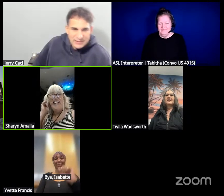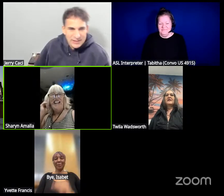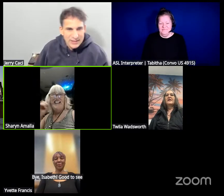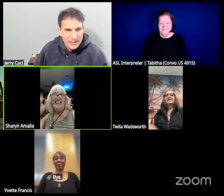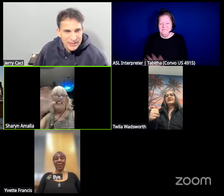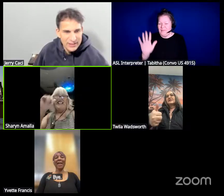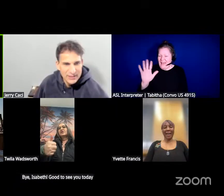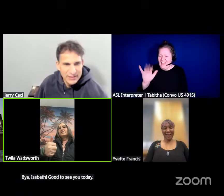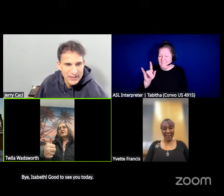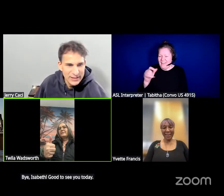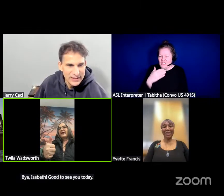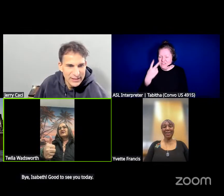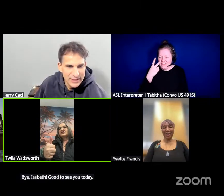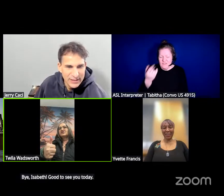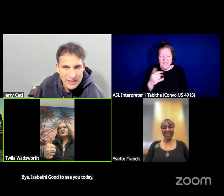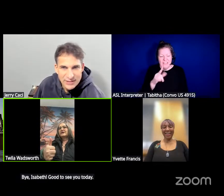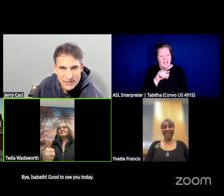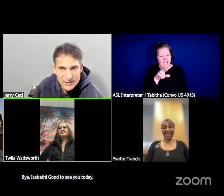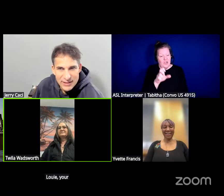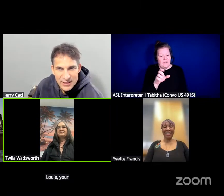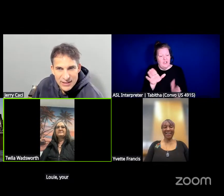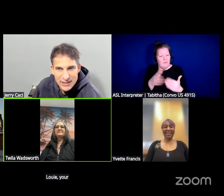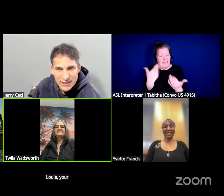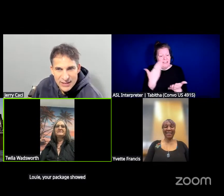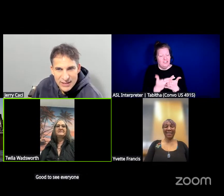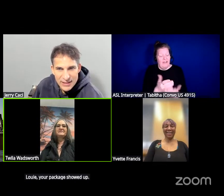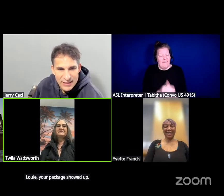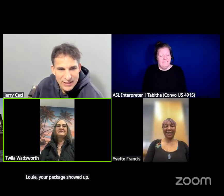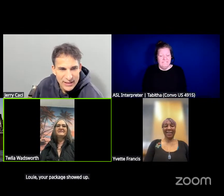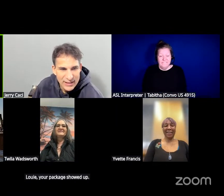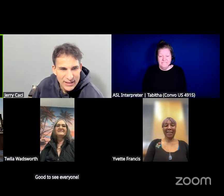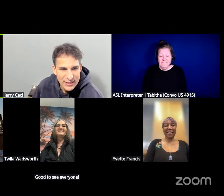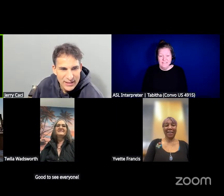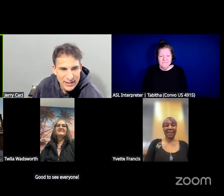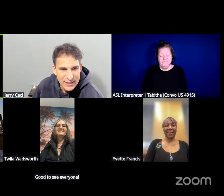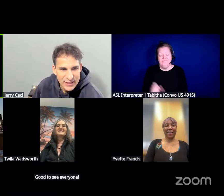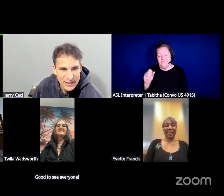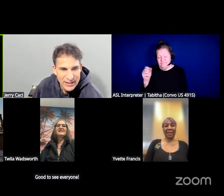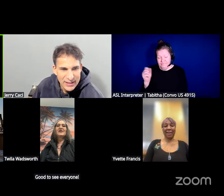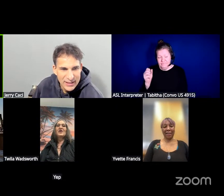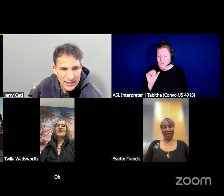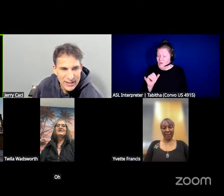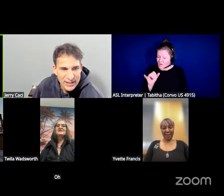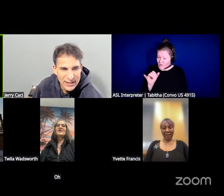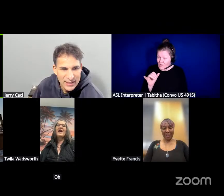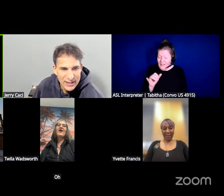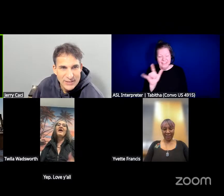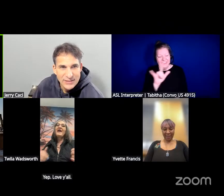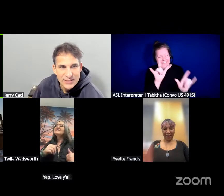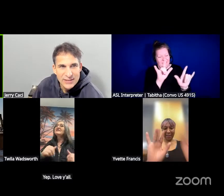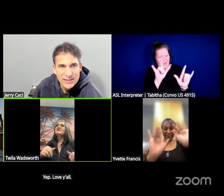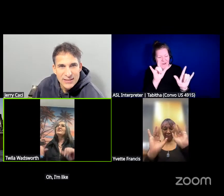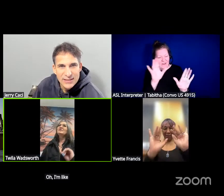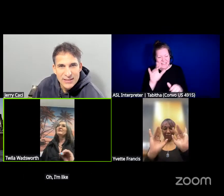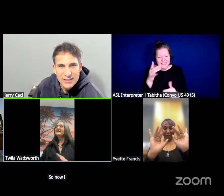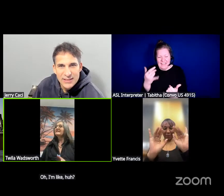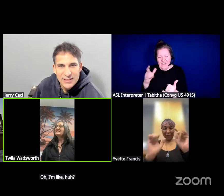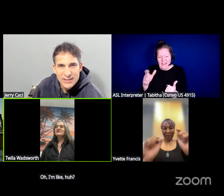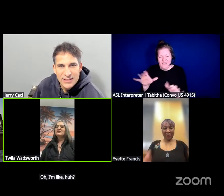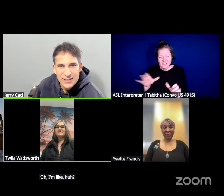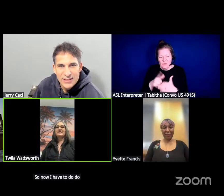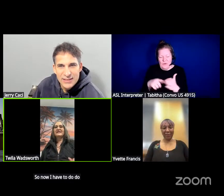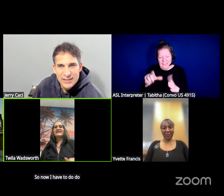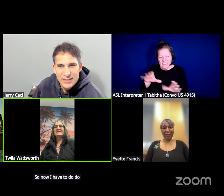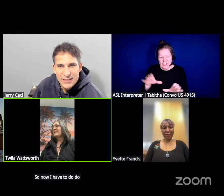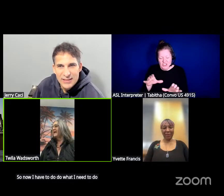you today. Louie, your package Good to showed see up. everyone. Yep. Oh, Love y'all. I'm like, So now I have to do what I need